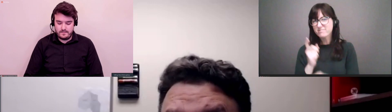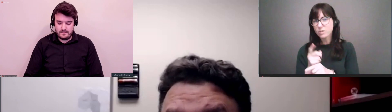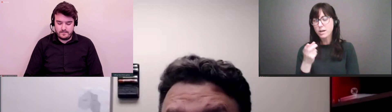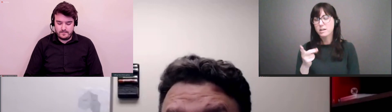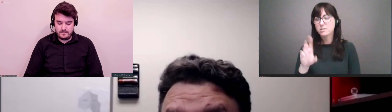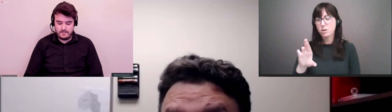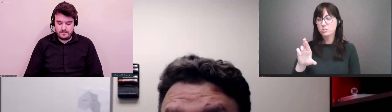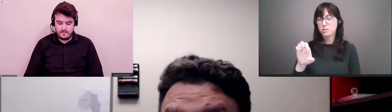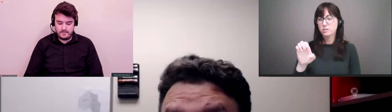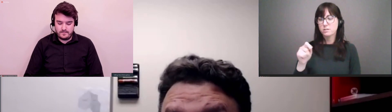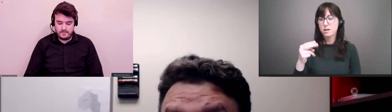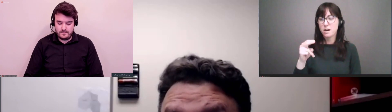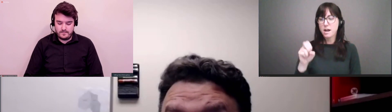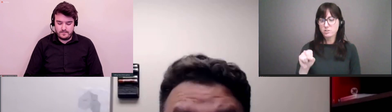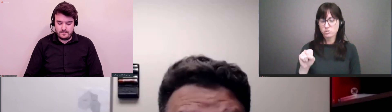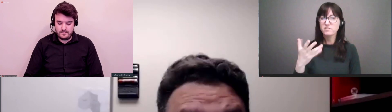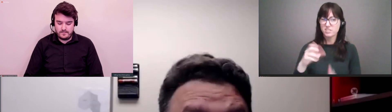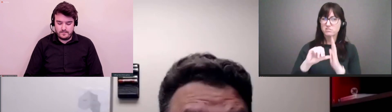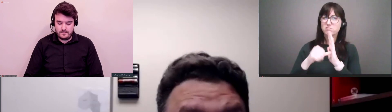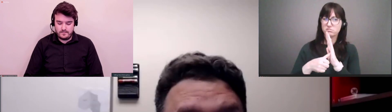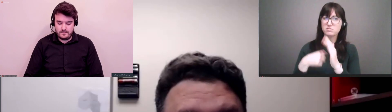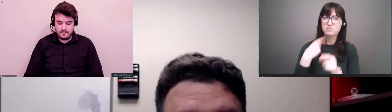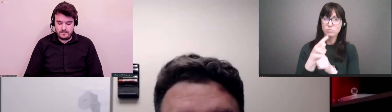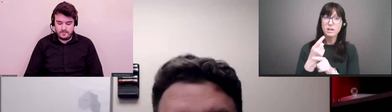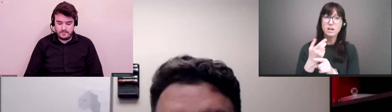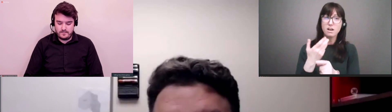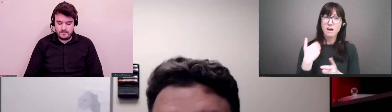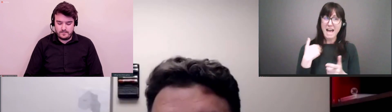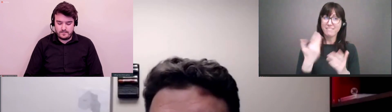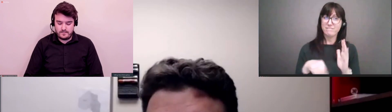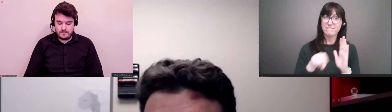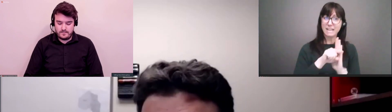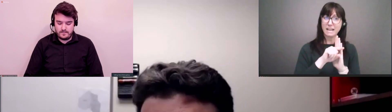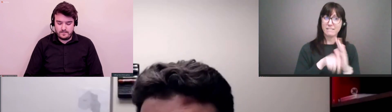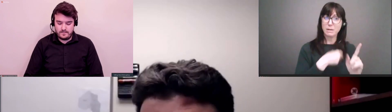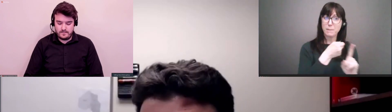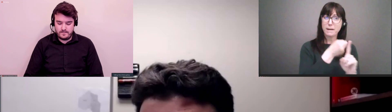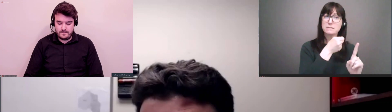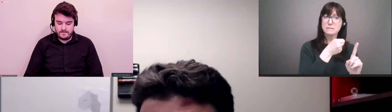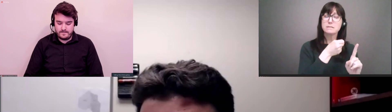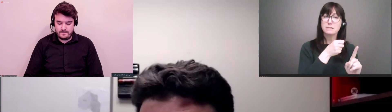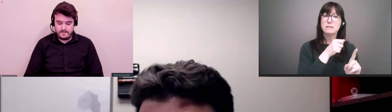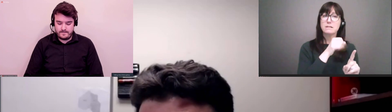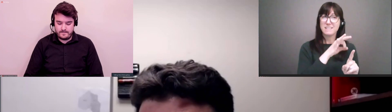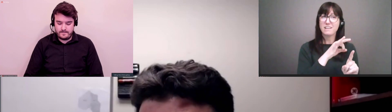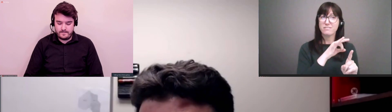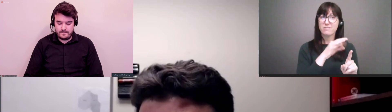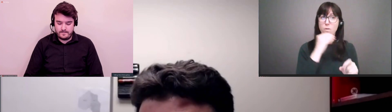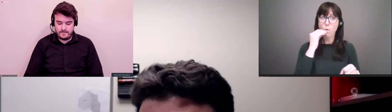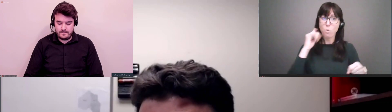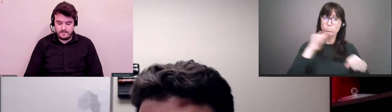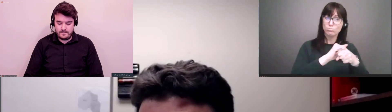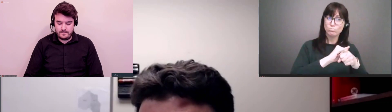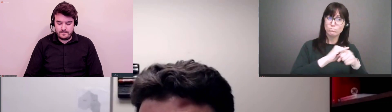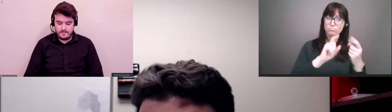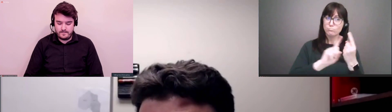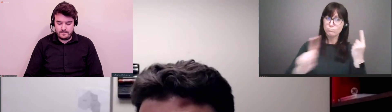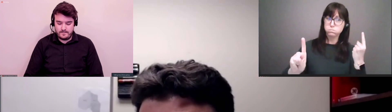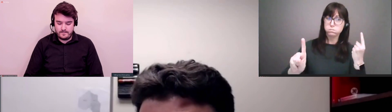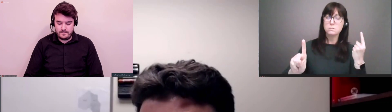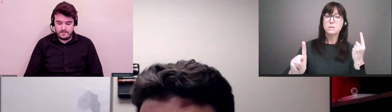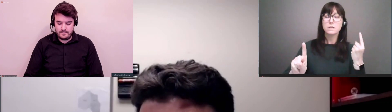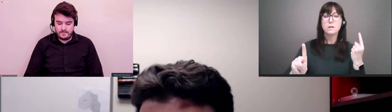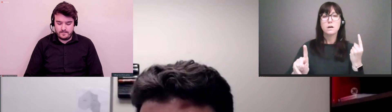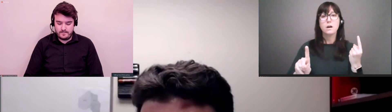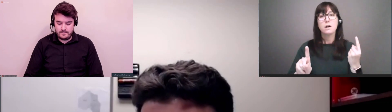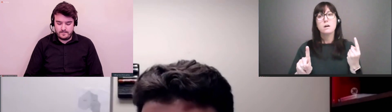talked about that there are adverse impacts of doing what we're doing, and